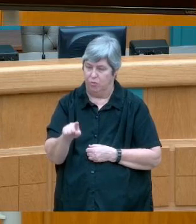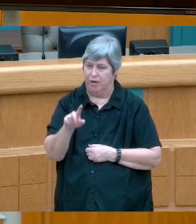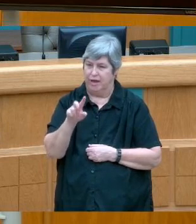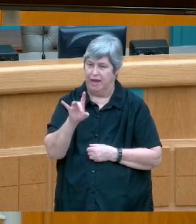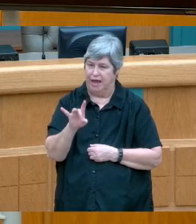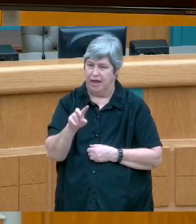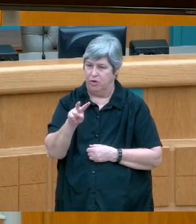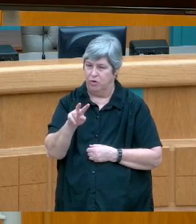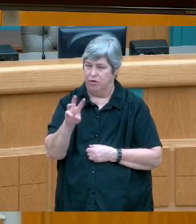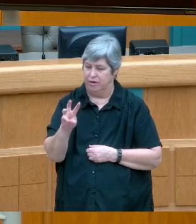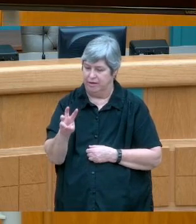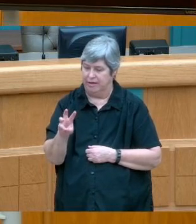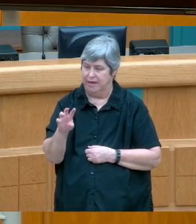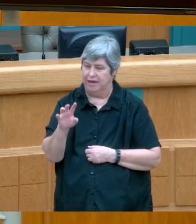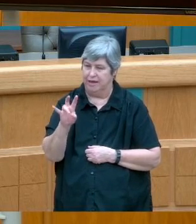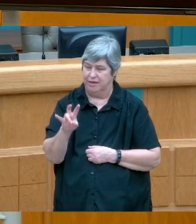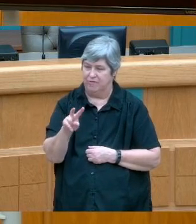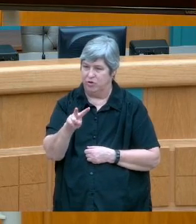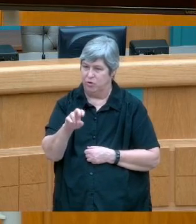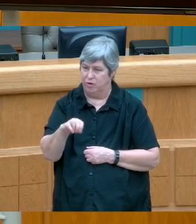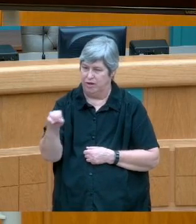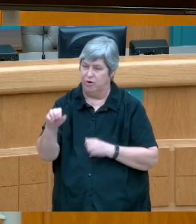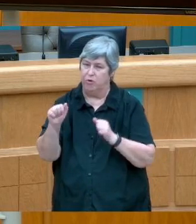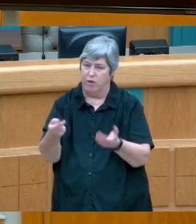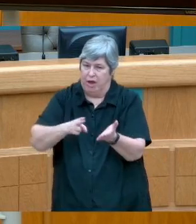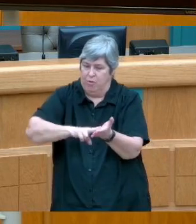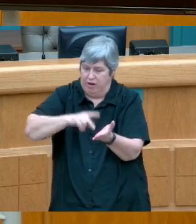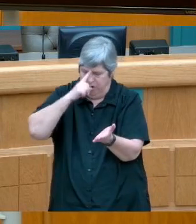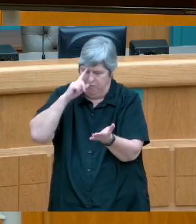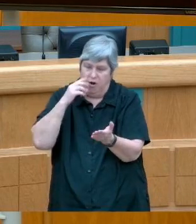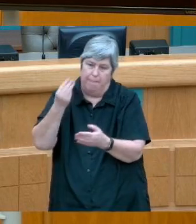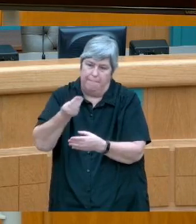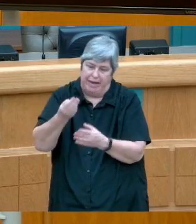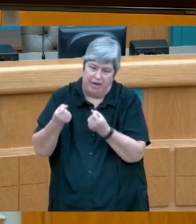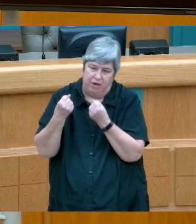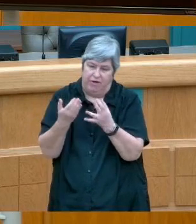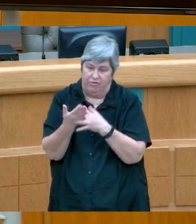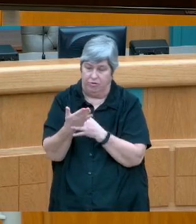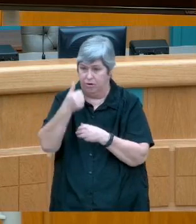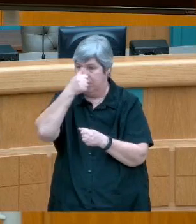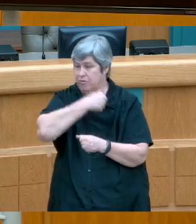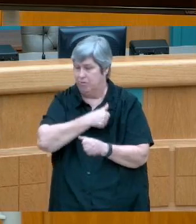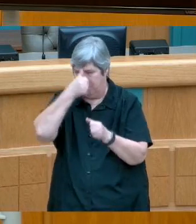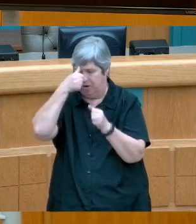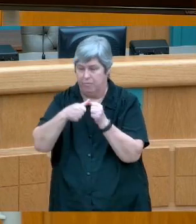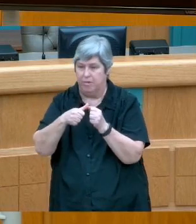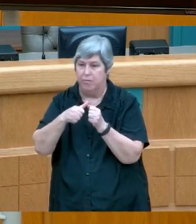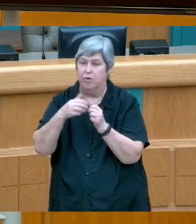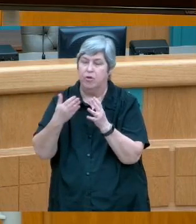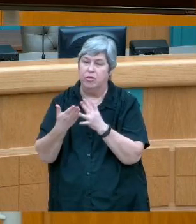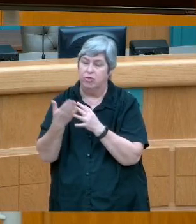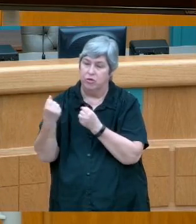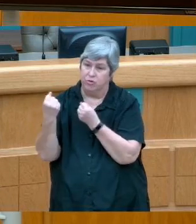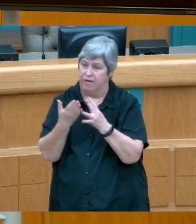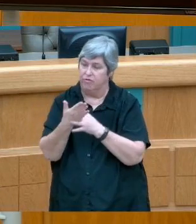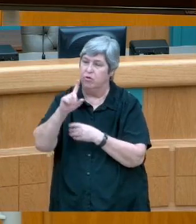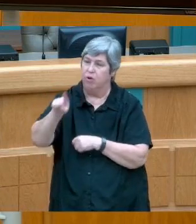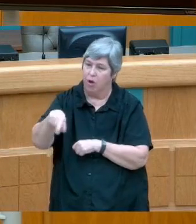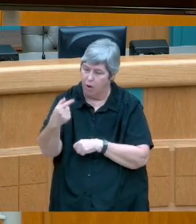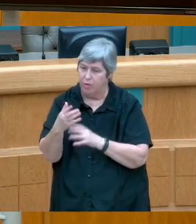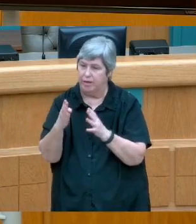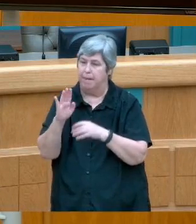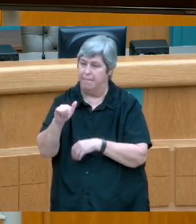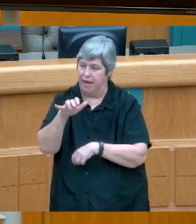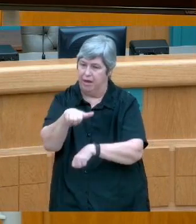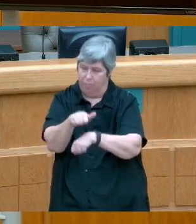361-826-7200 so that you can get registered for Monday's drive-through. Please remember that the drive-through is by appointment only. As we